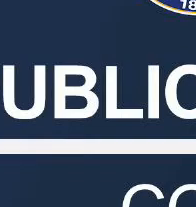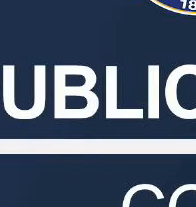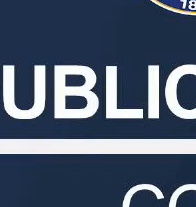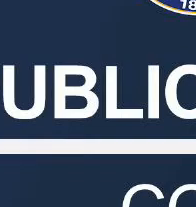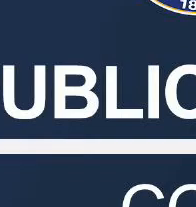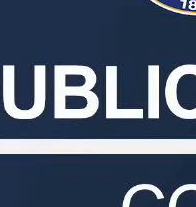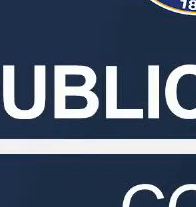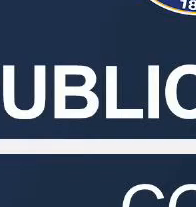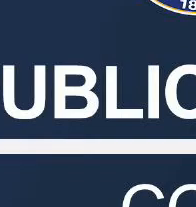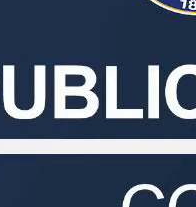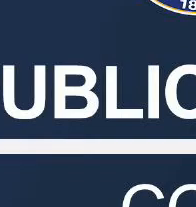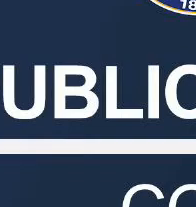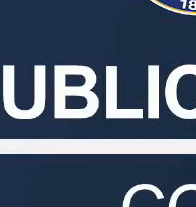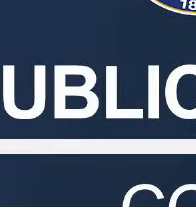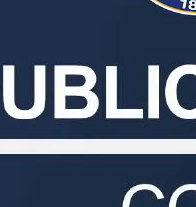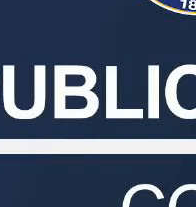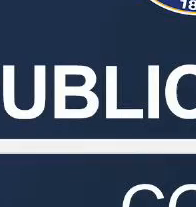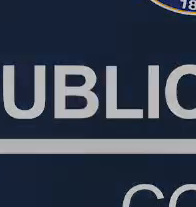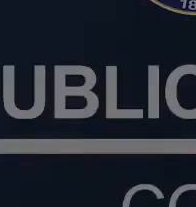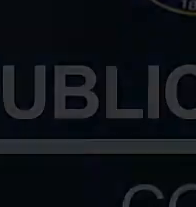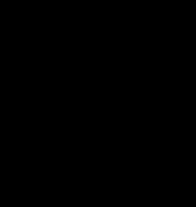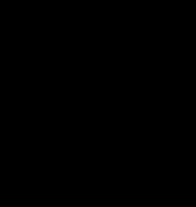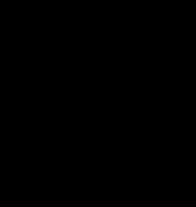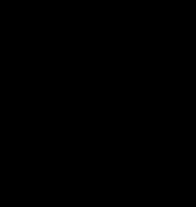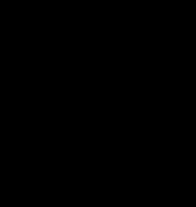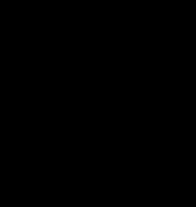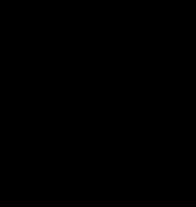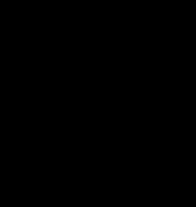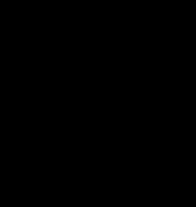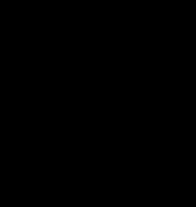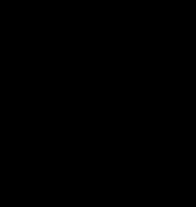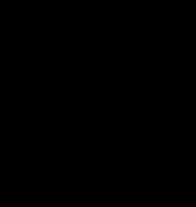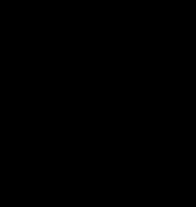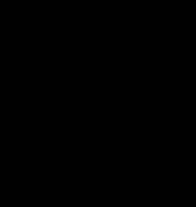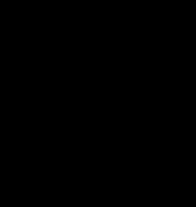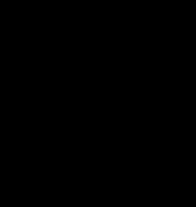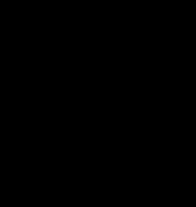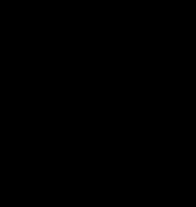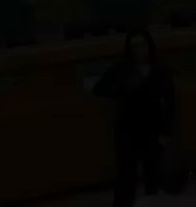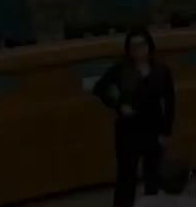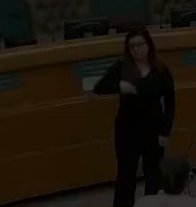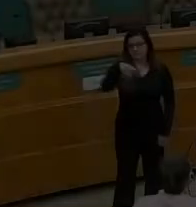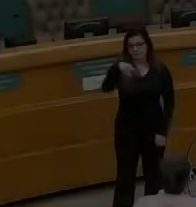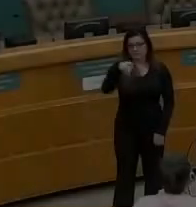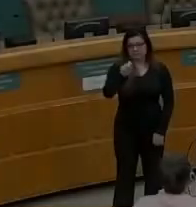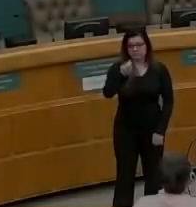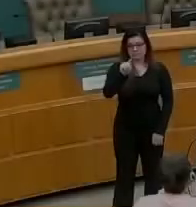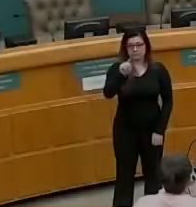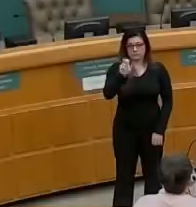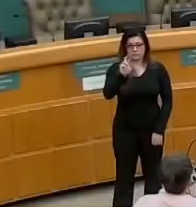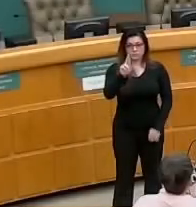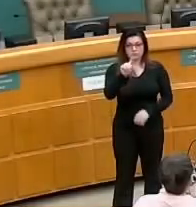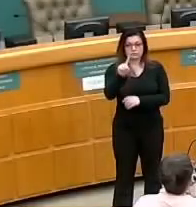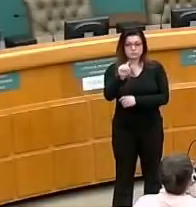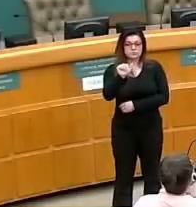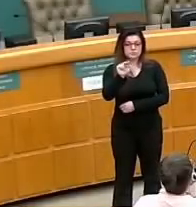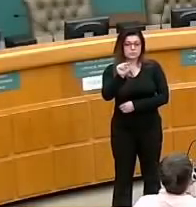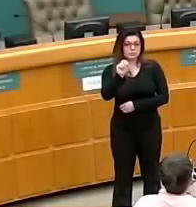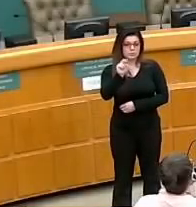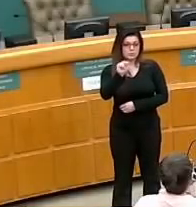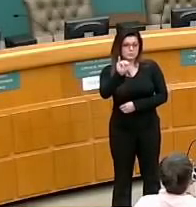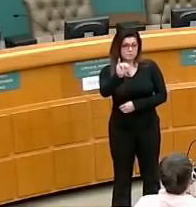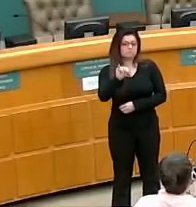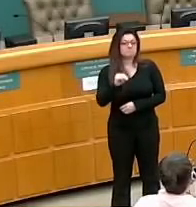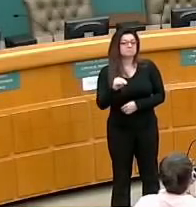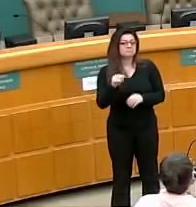Okay, we're going to begin our press briefing. Good afternoon. I'm Peter Zanoni, Corpus Christi City Manager, and today